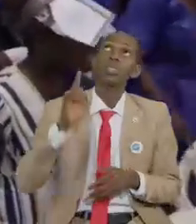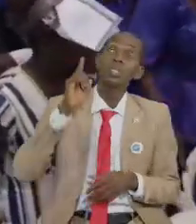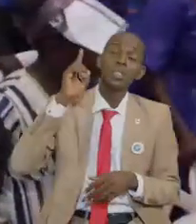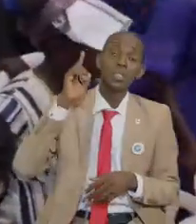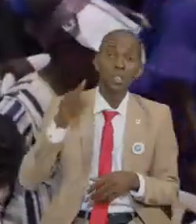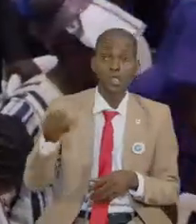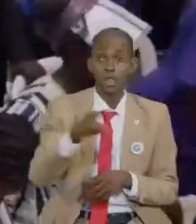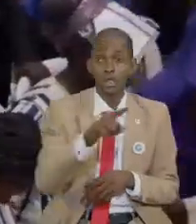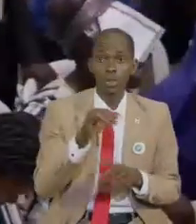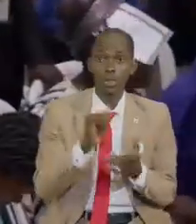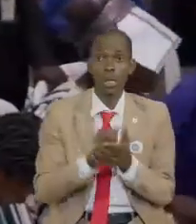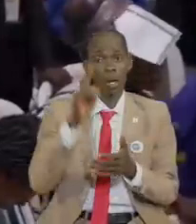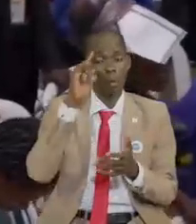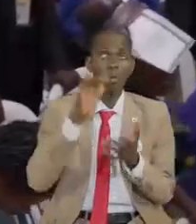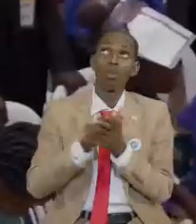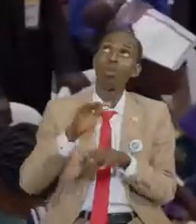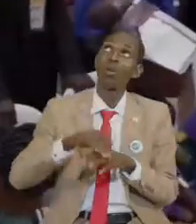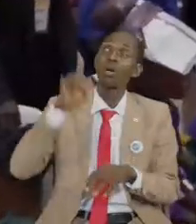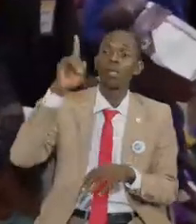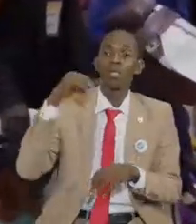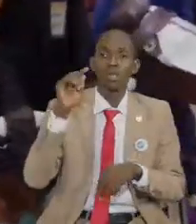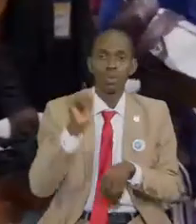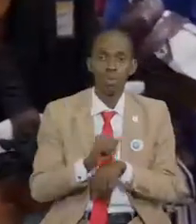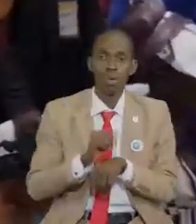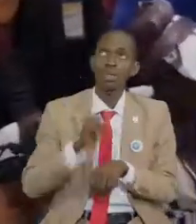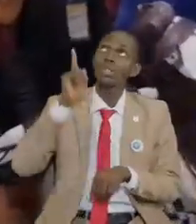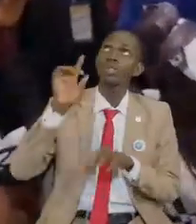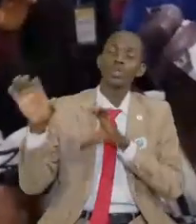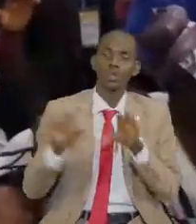the works I do, he shall do.